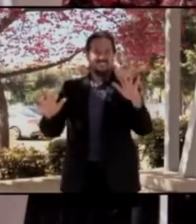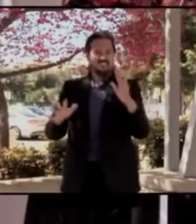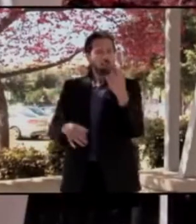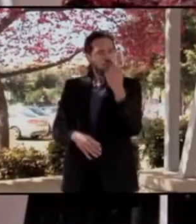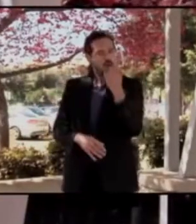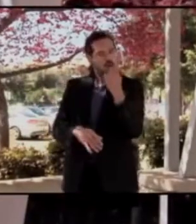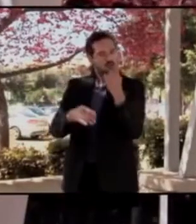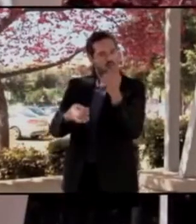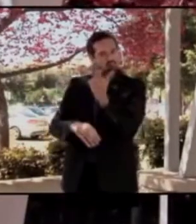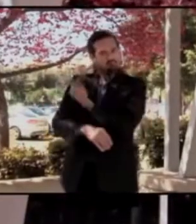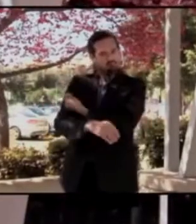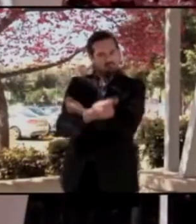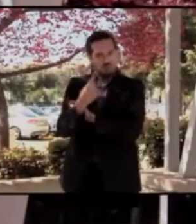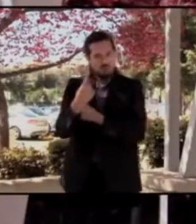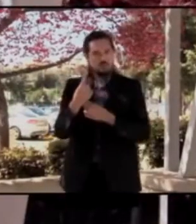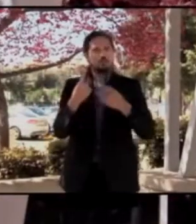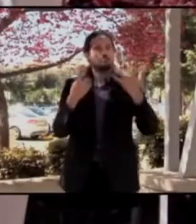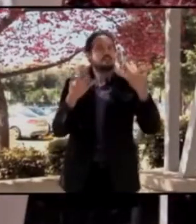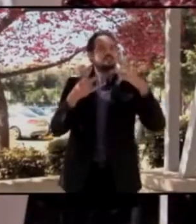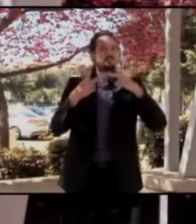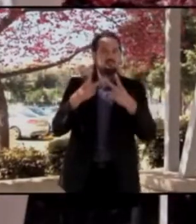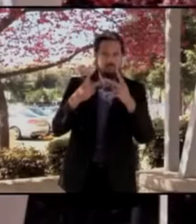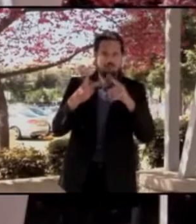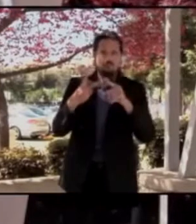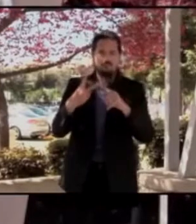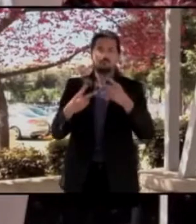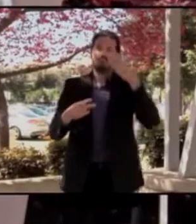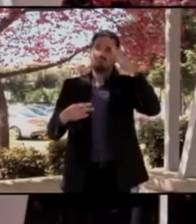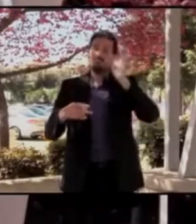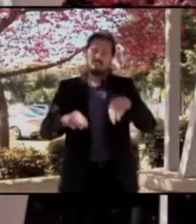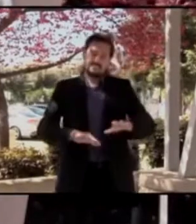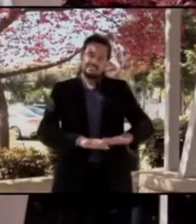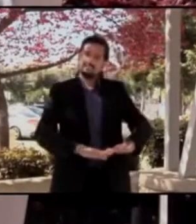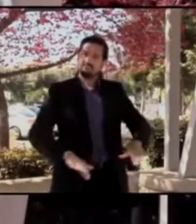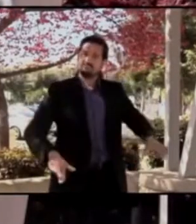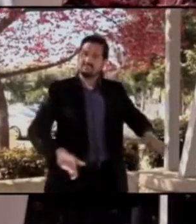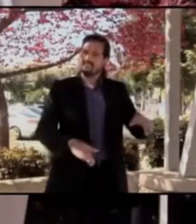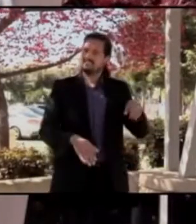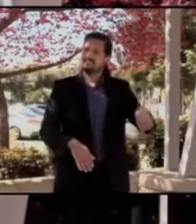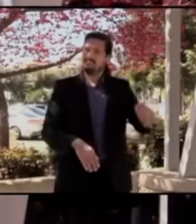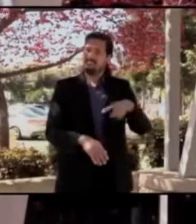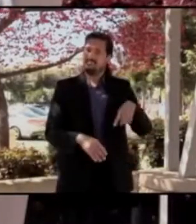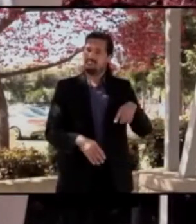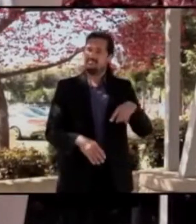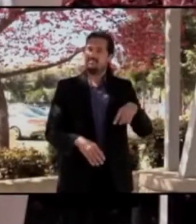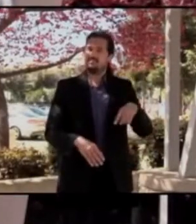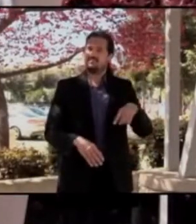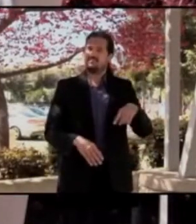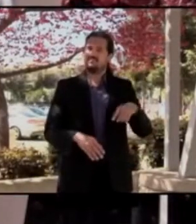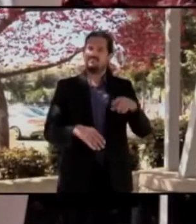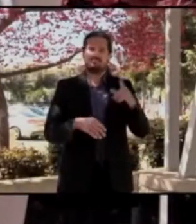age groups are less likely to spread the virus, so maybe it's